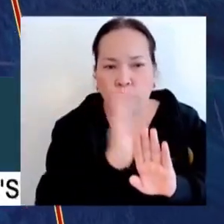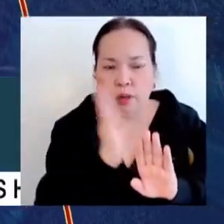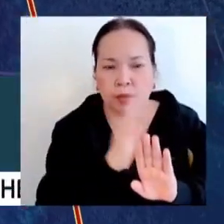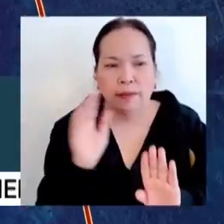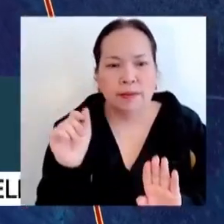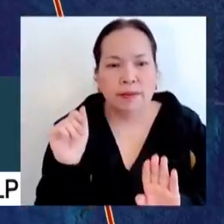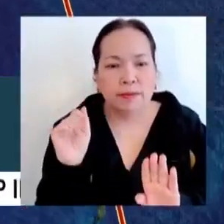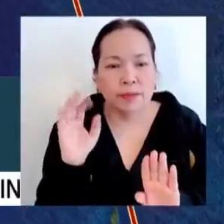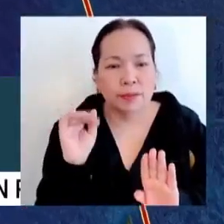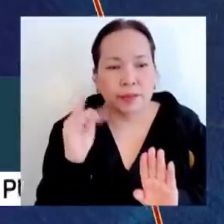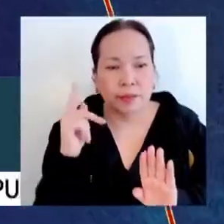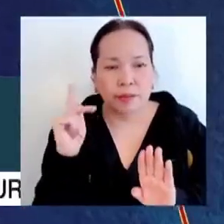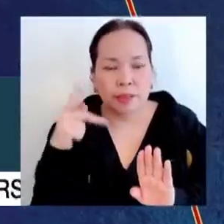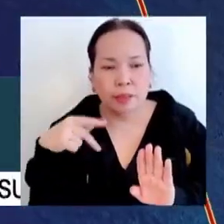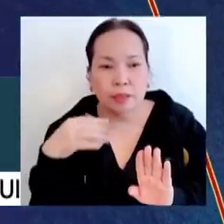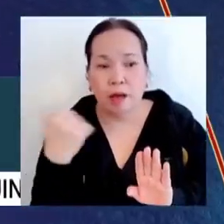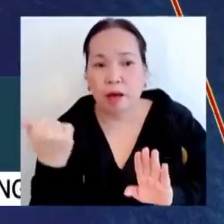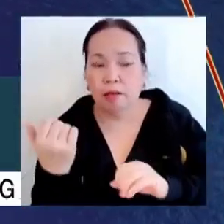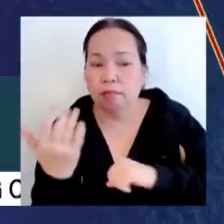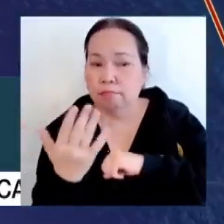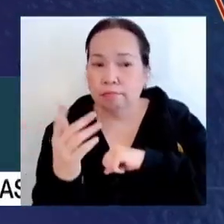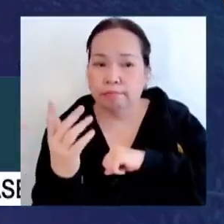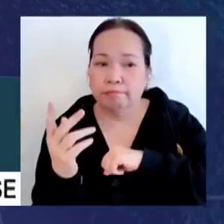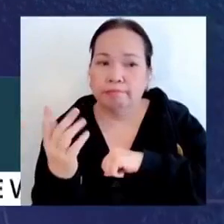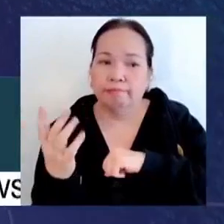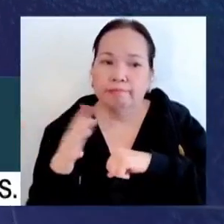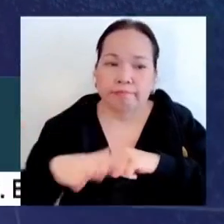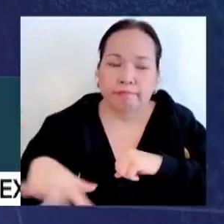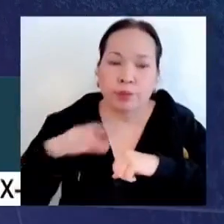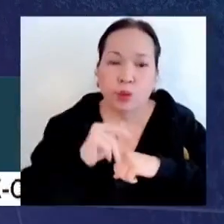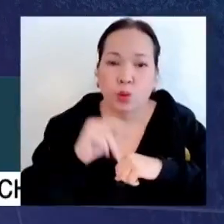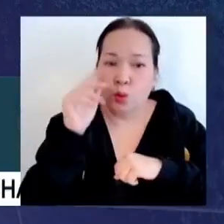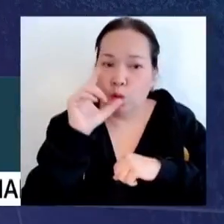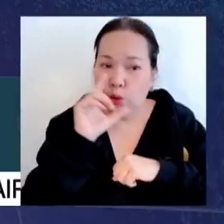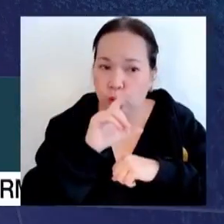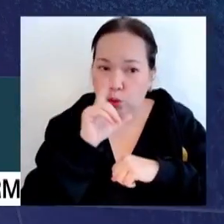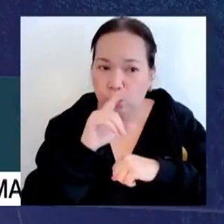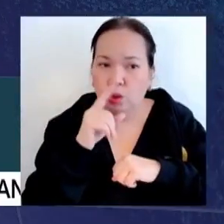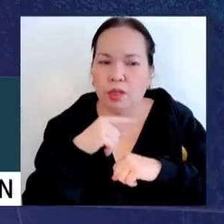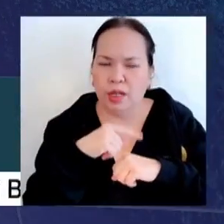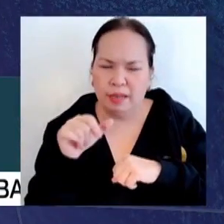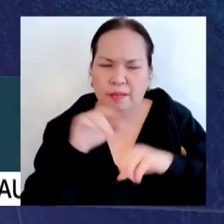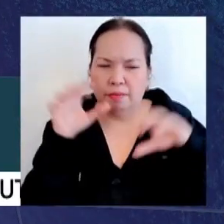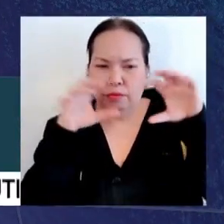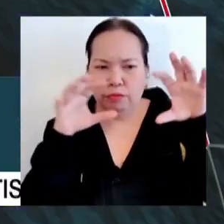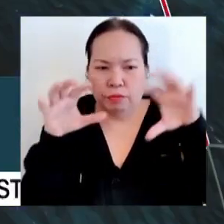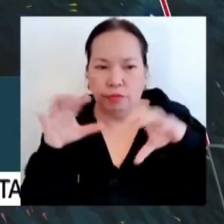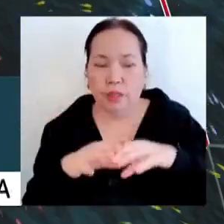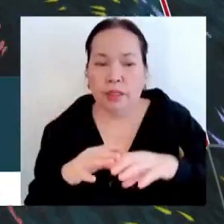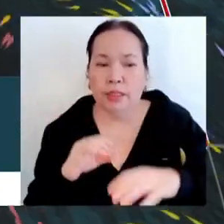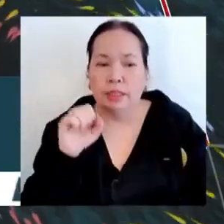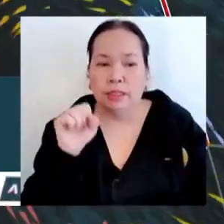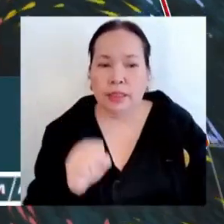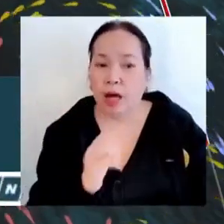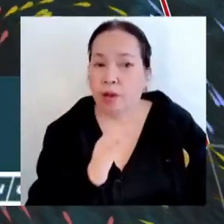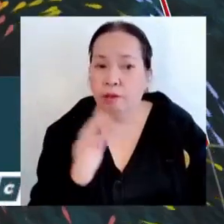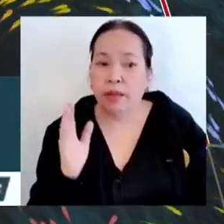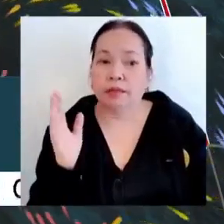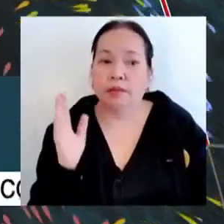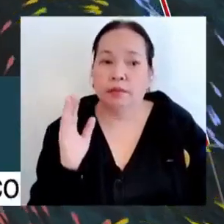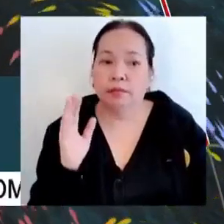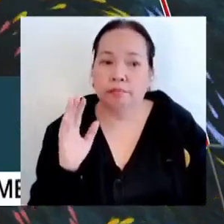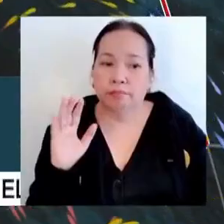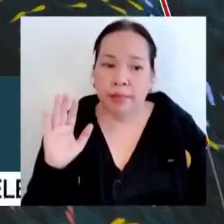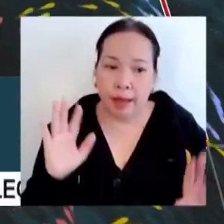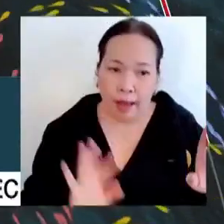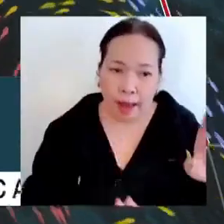hour. Some other areas in northern Luzon will also experience scattered rains from the typhoon. The southwest monsoon or Habagat, enhanced by Jenny,